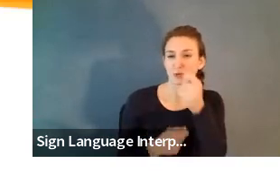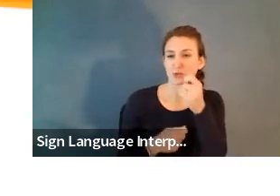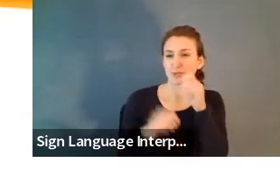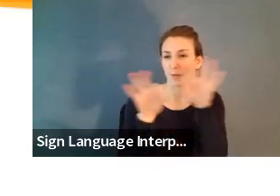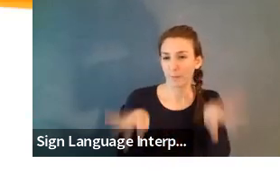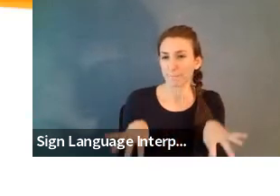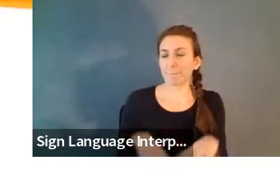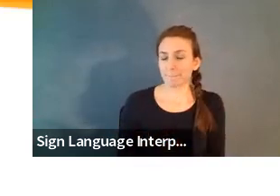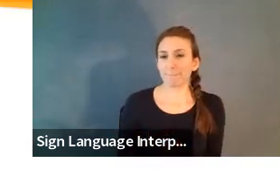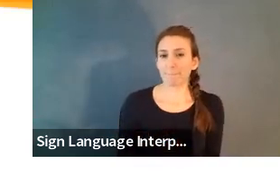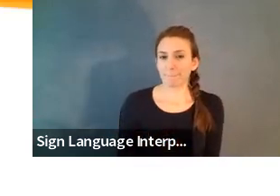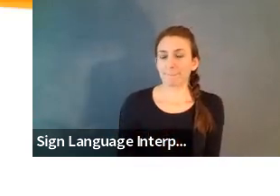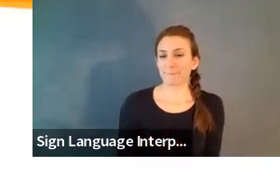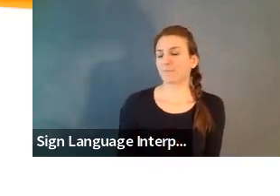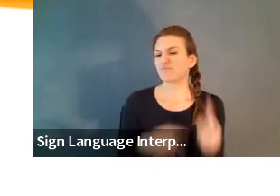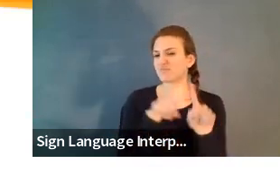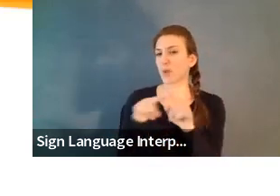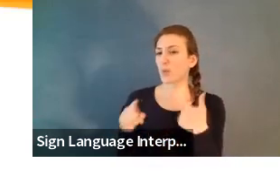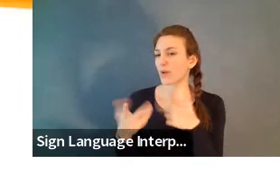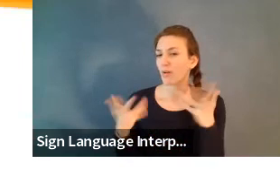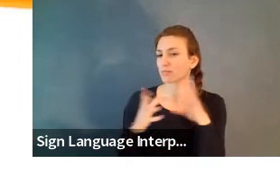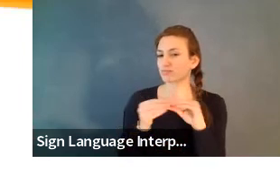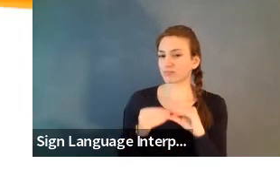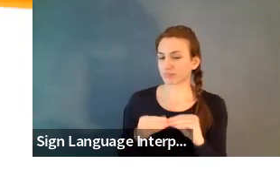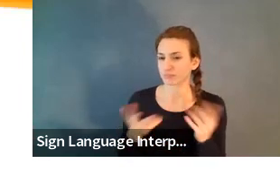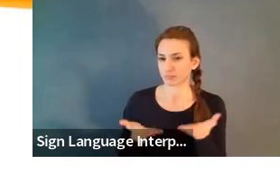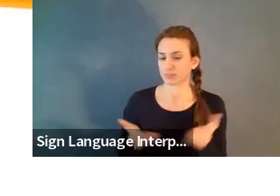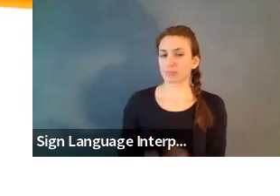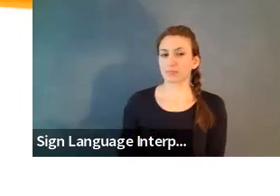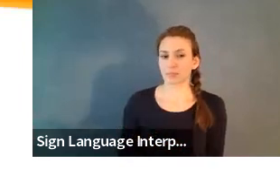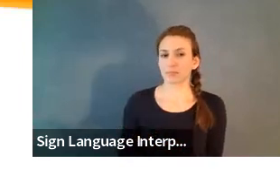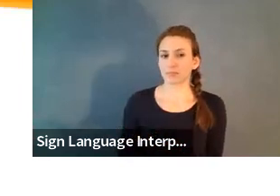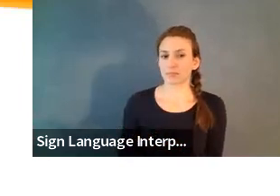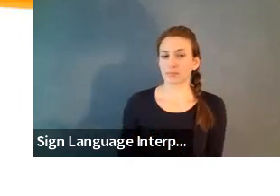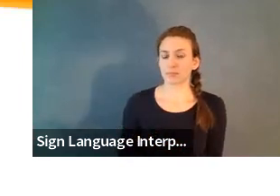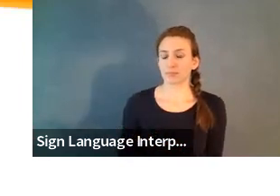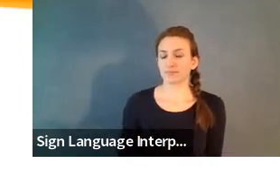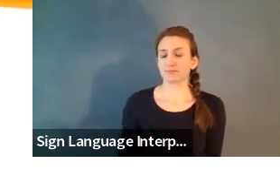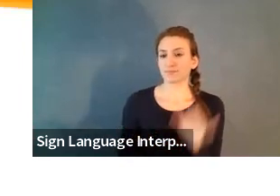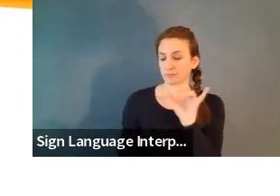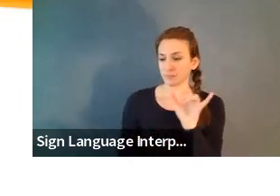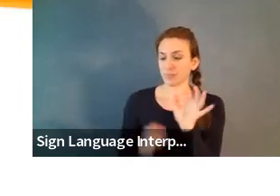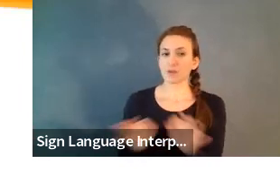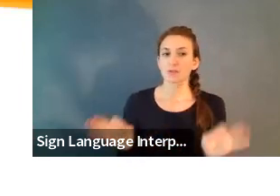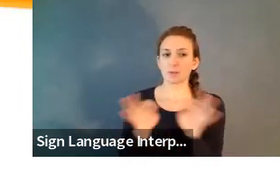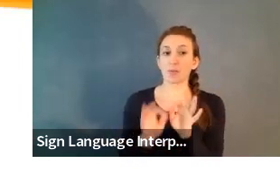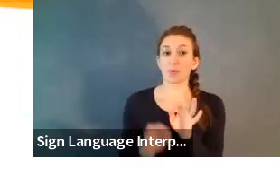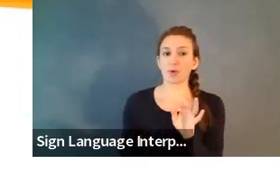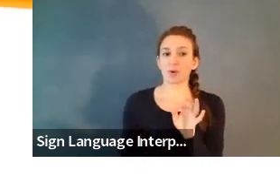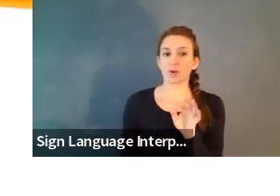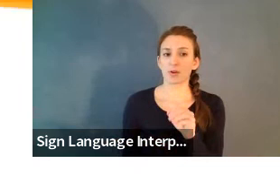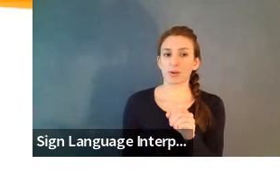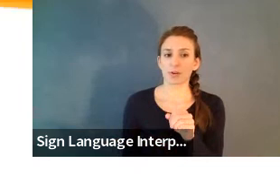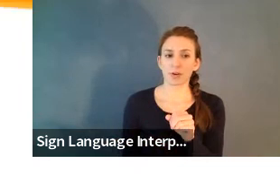just the different things we've mentioned here. And of course, I think it's really important to note SJCL's Law School 101 forum, right? If you